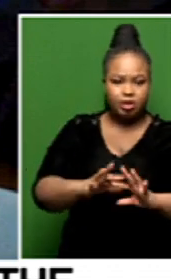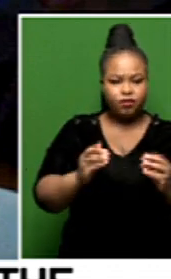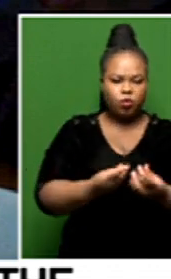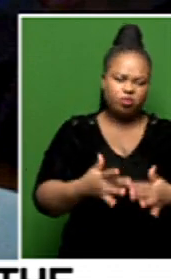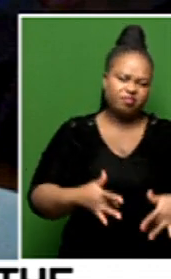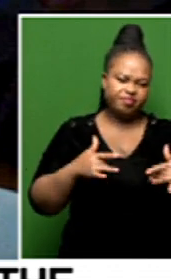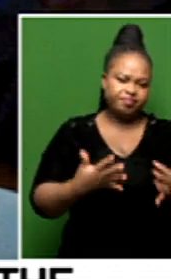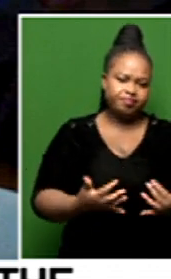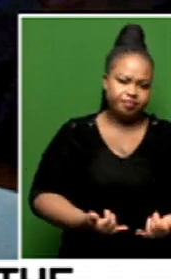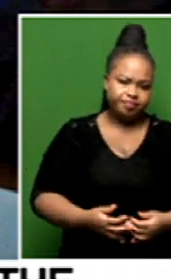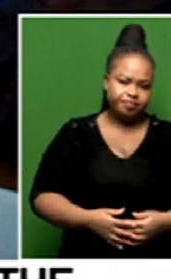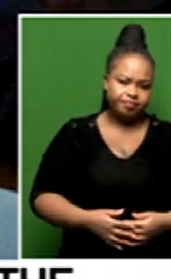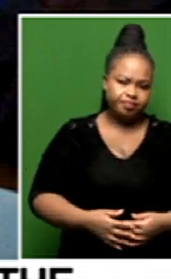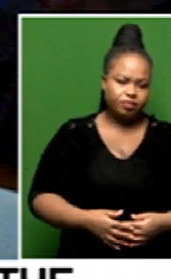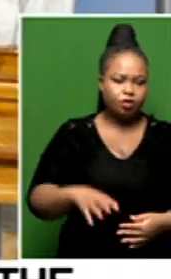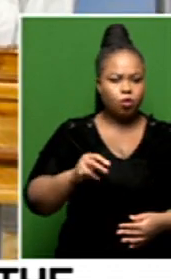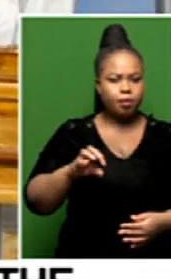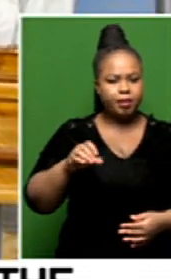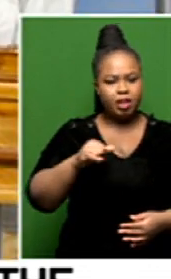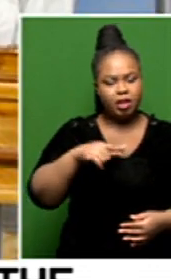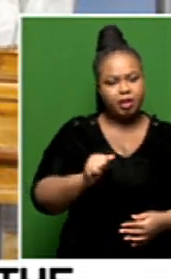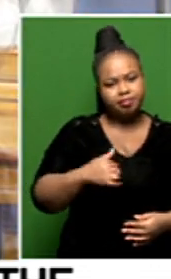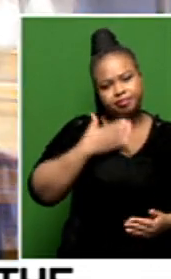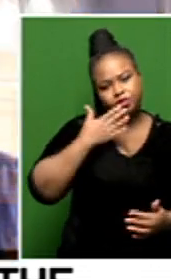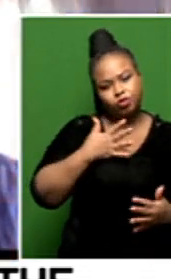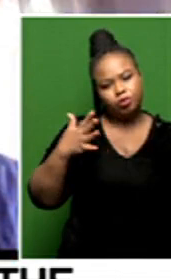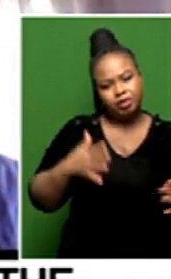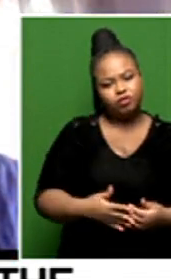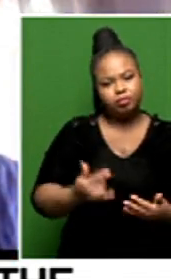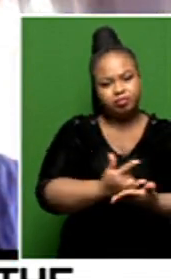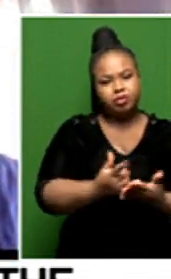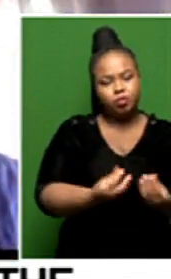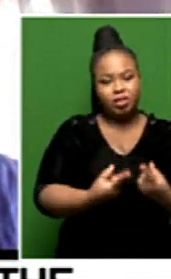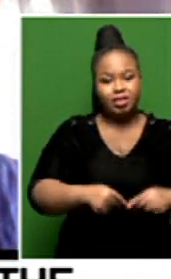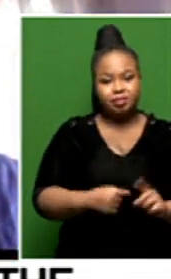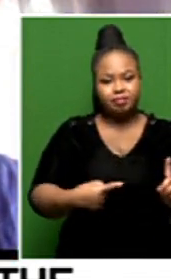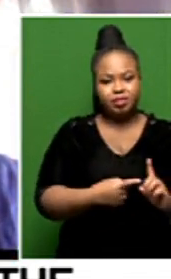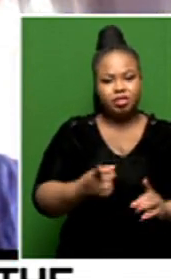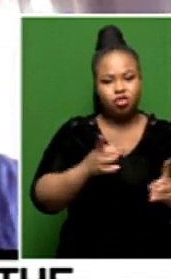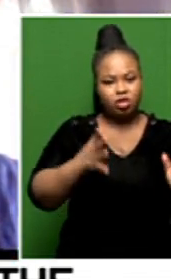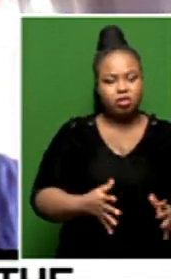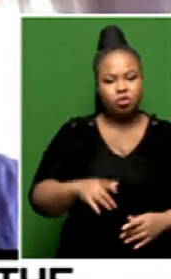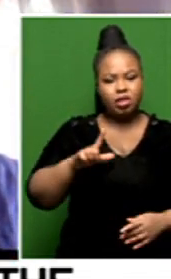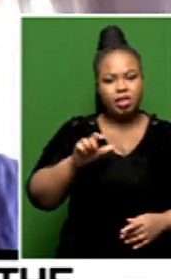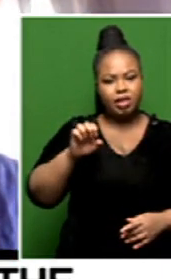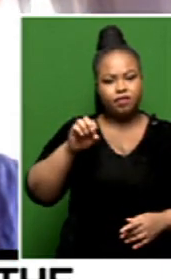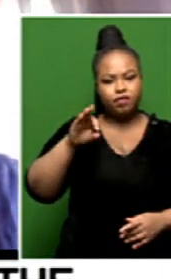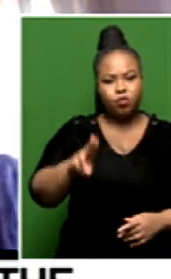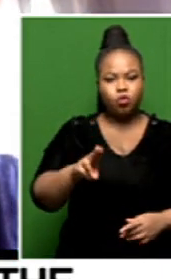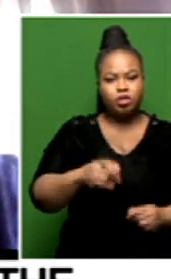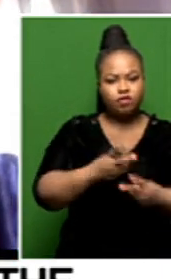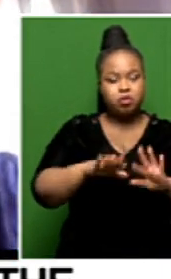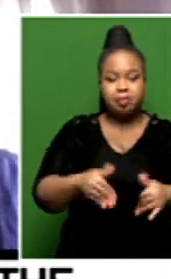in right now. All right. Omelga Mthiyane, thank you so much for talking to us. She is the director of Lifu, the funeral, which